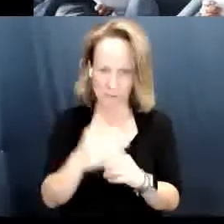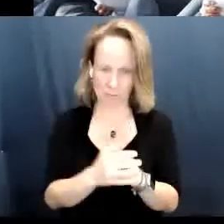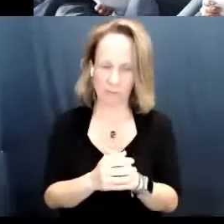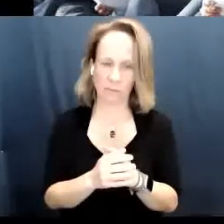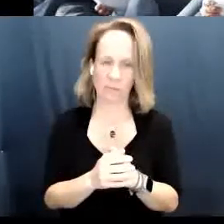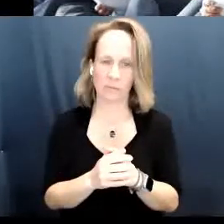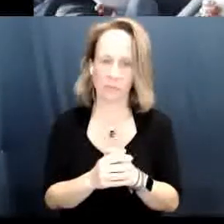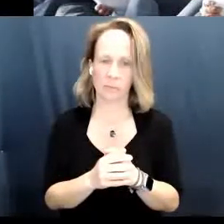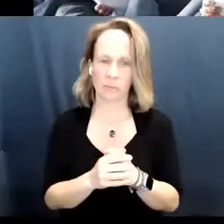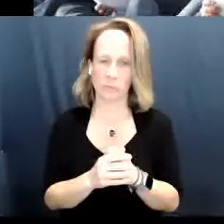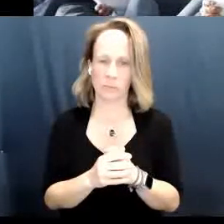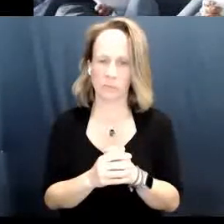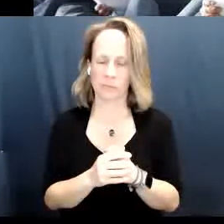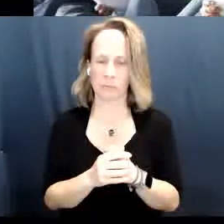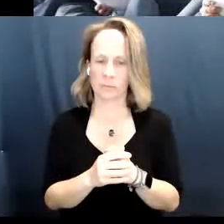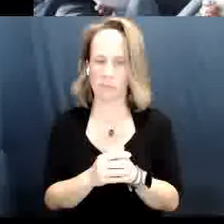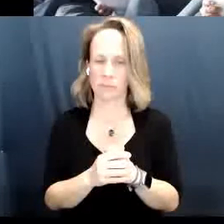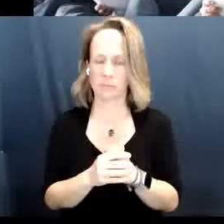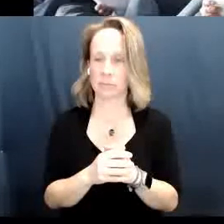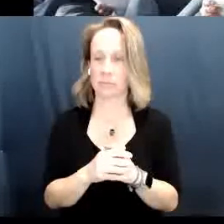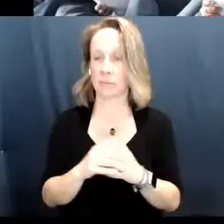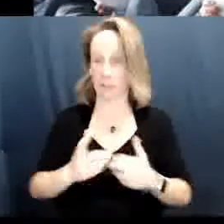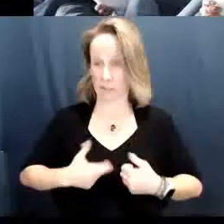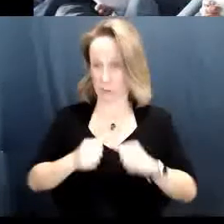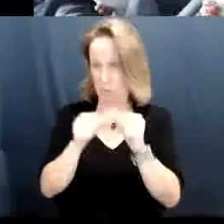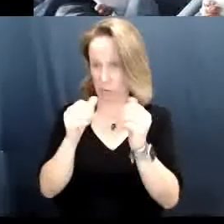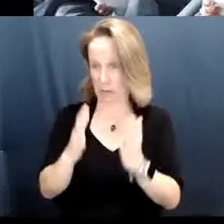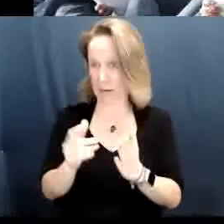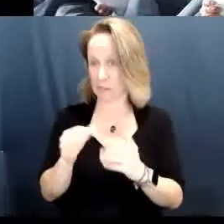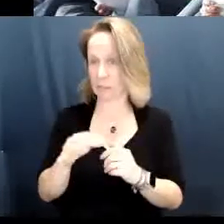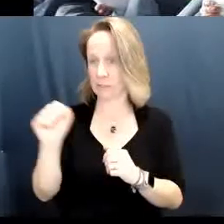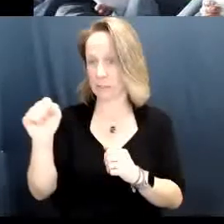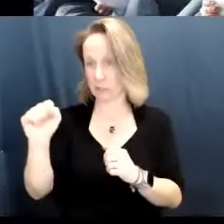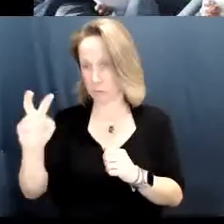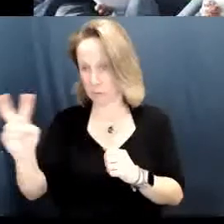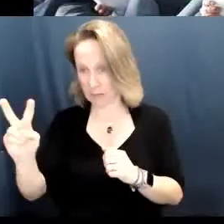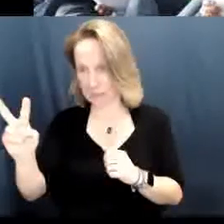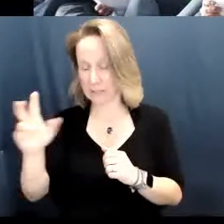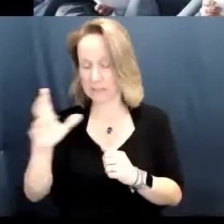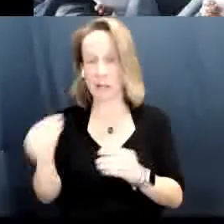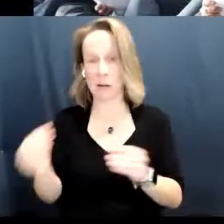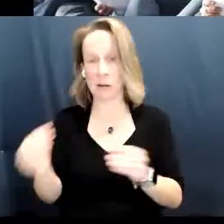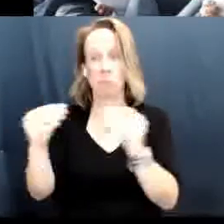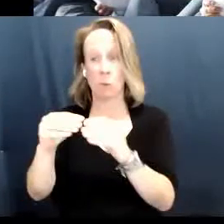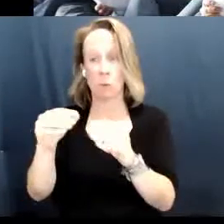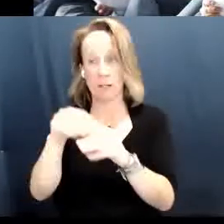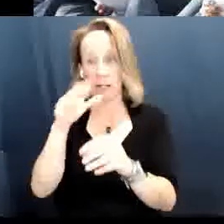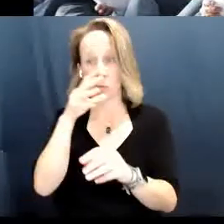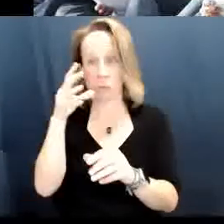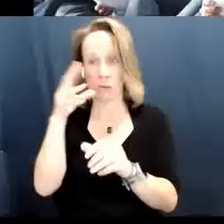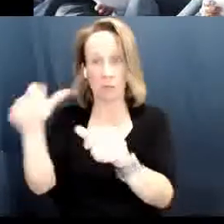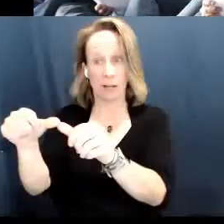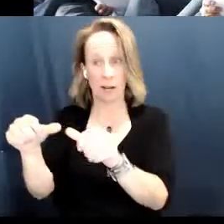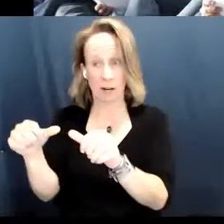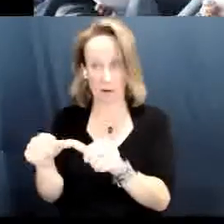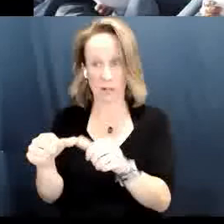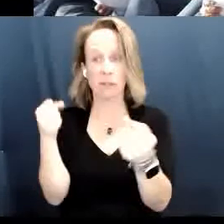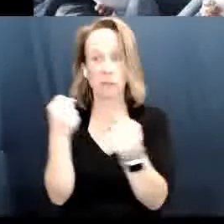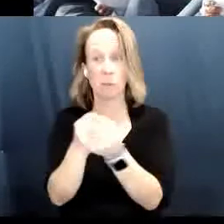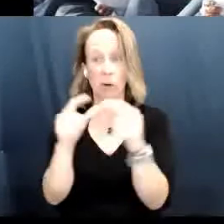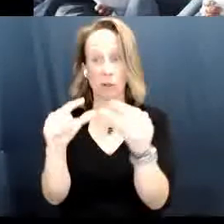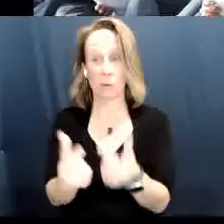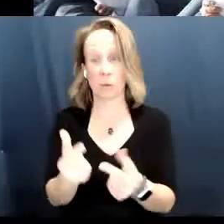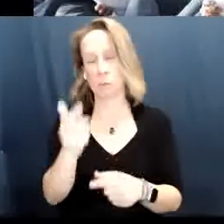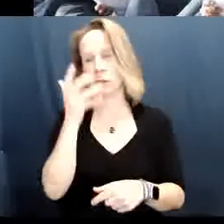Especially for survivors of sexual violence, and especially for survivors in rural areas, support groups can be important.